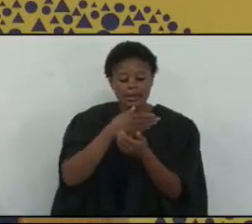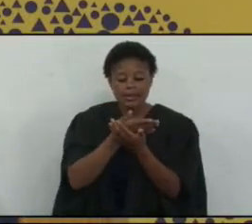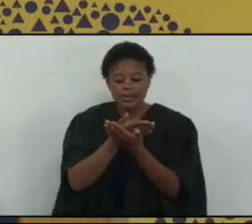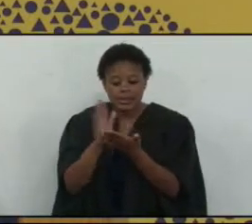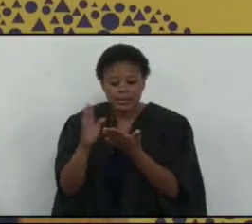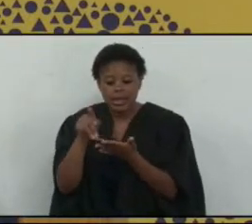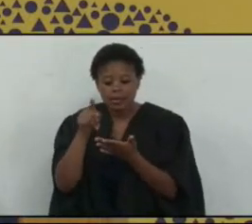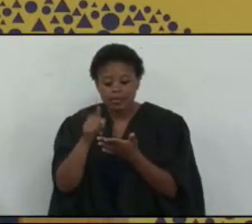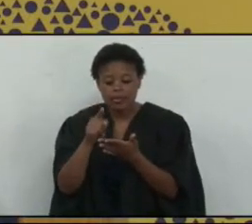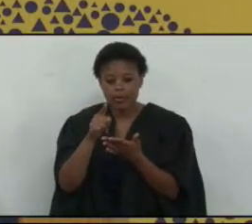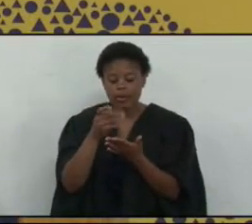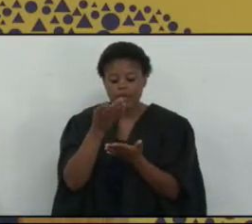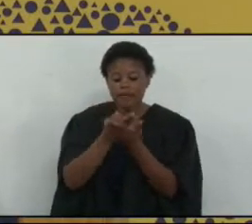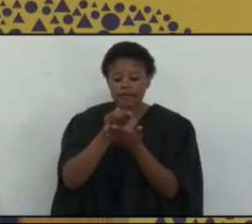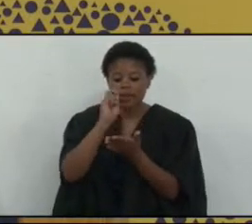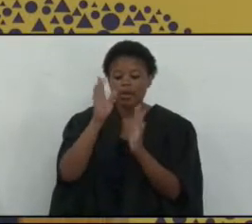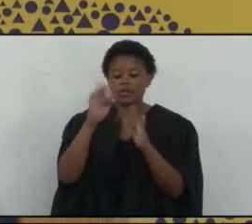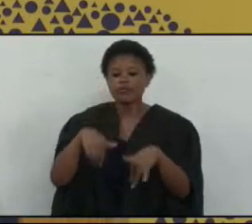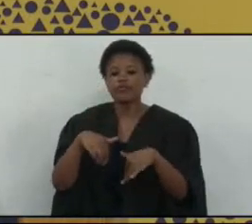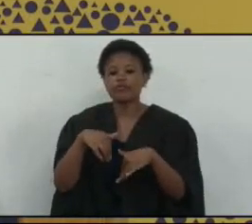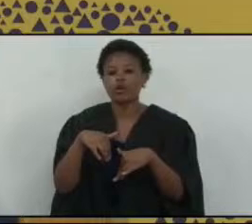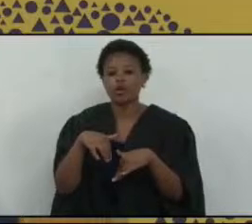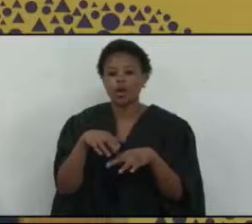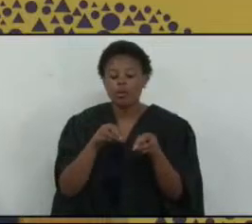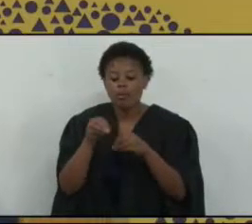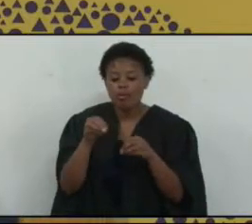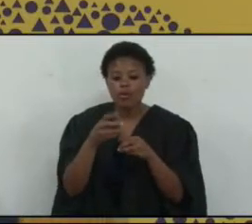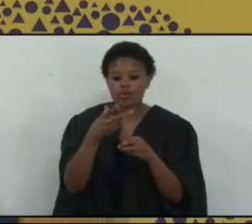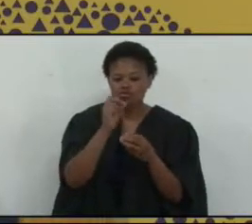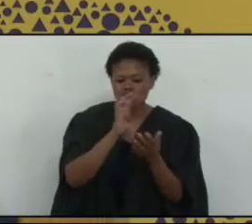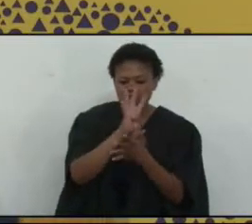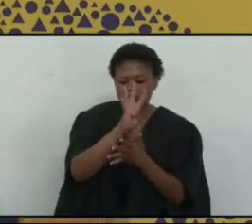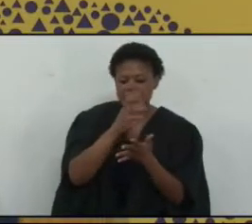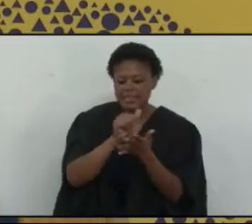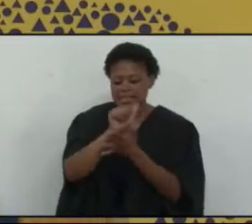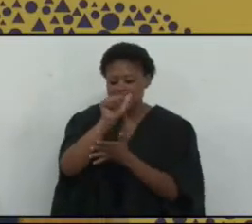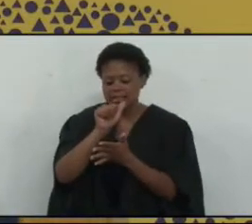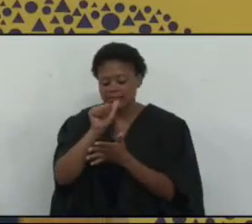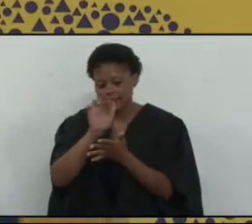the Fees Must Fall movements in 2014, 15, and 16.